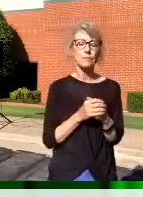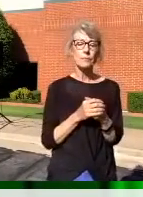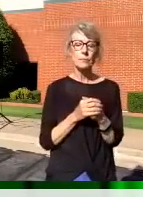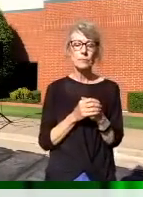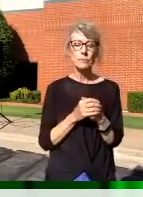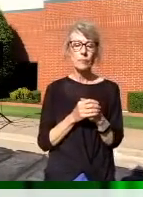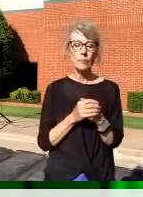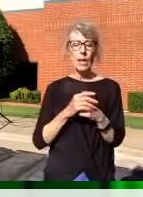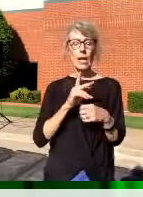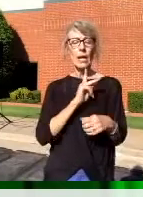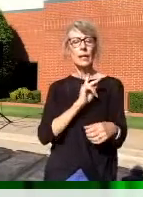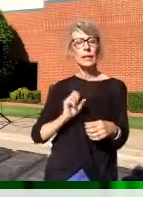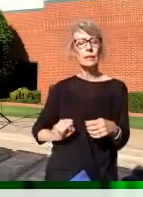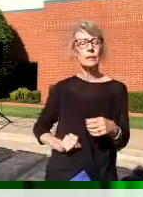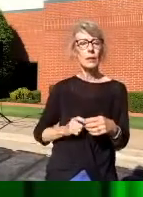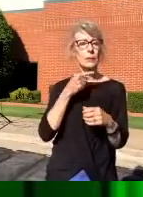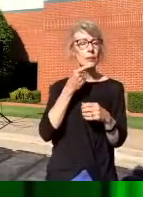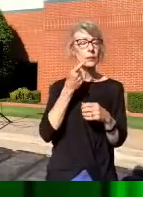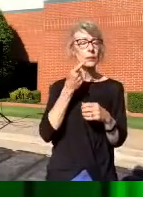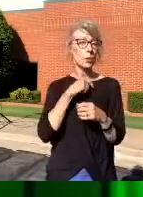things is this.